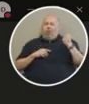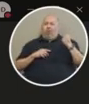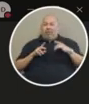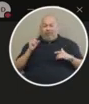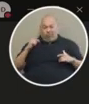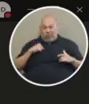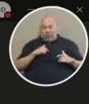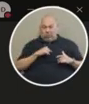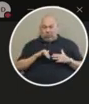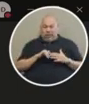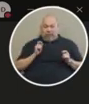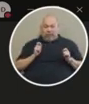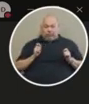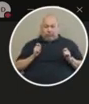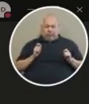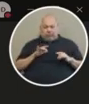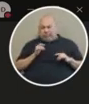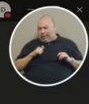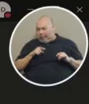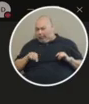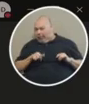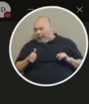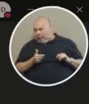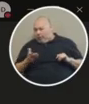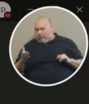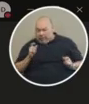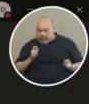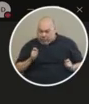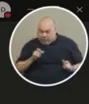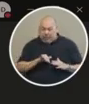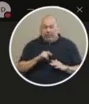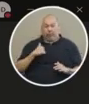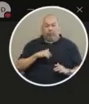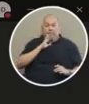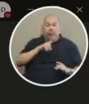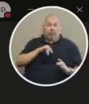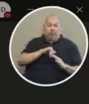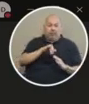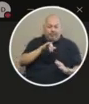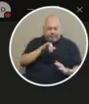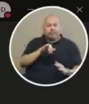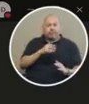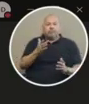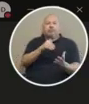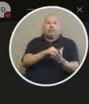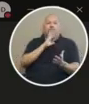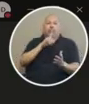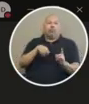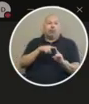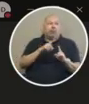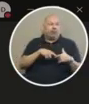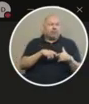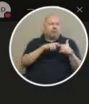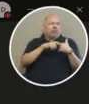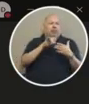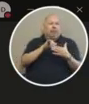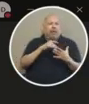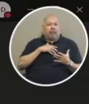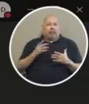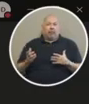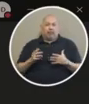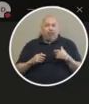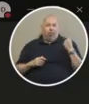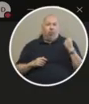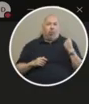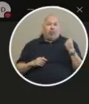we do any adjustments to any of the other things that we've been talking about, again, we're talking about suspending them and coming back